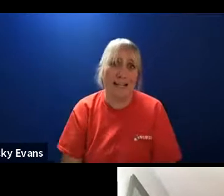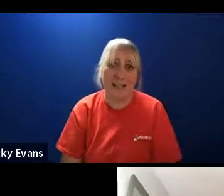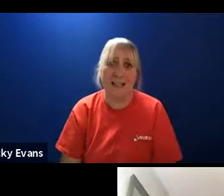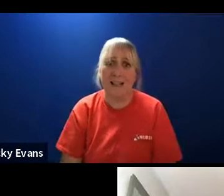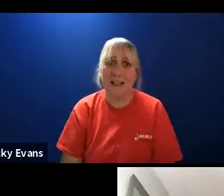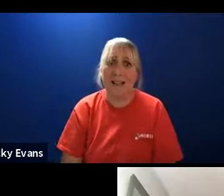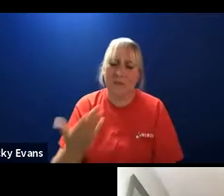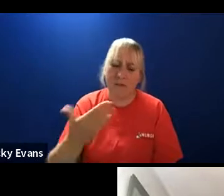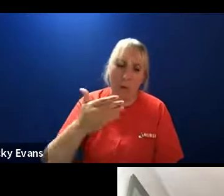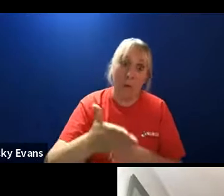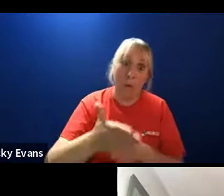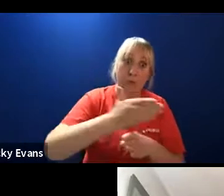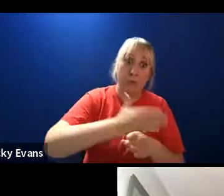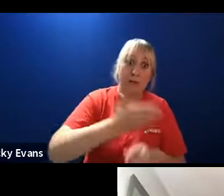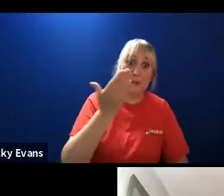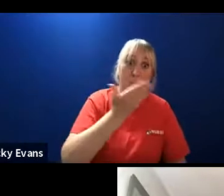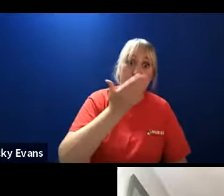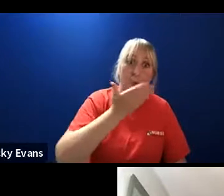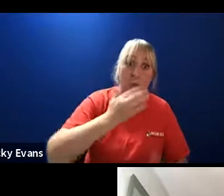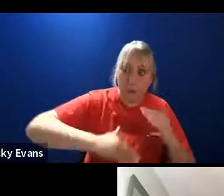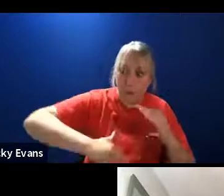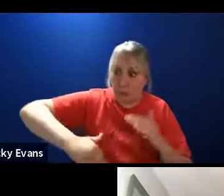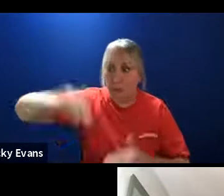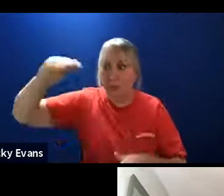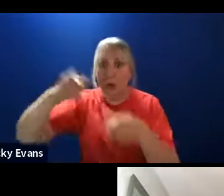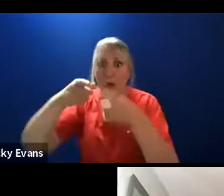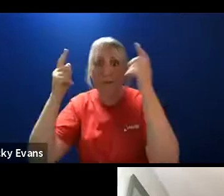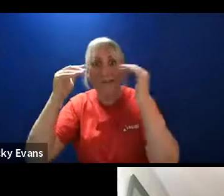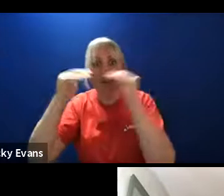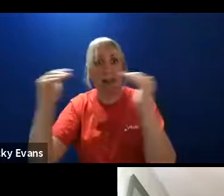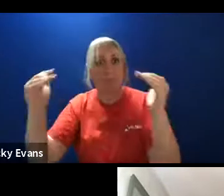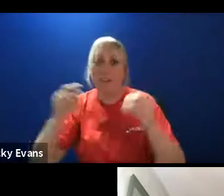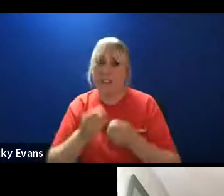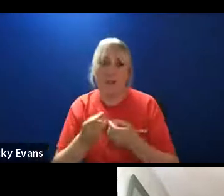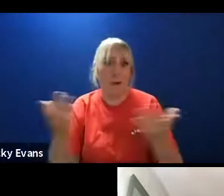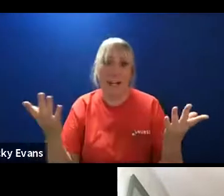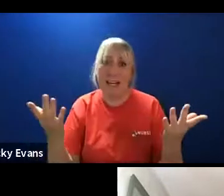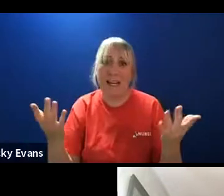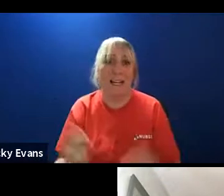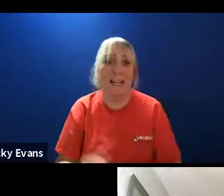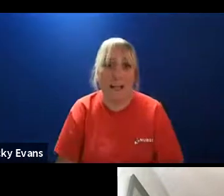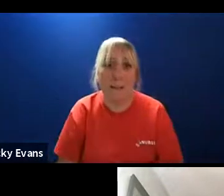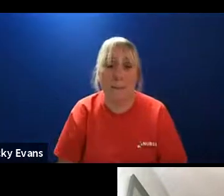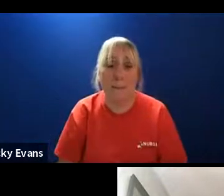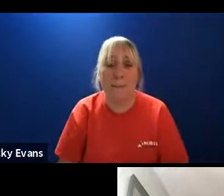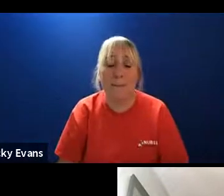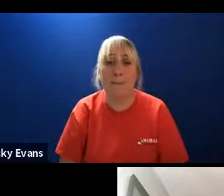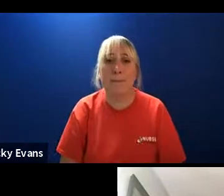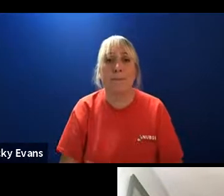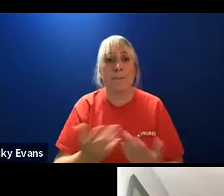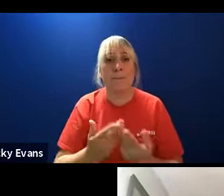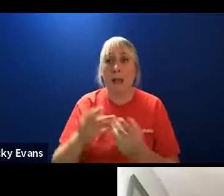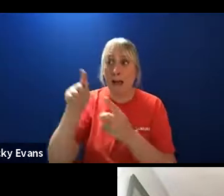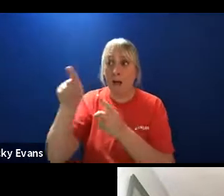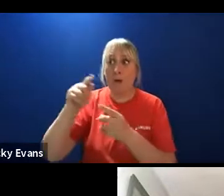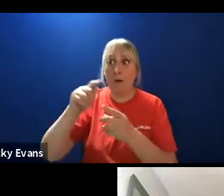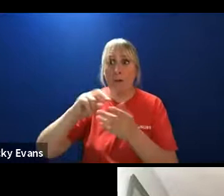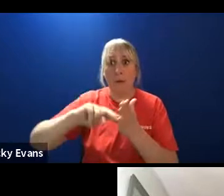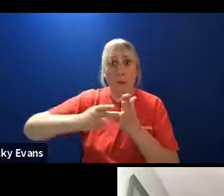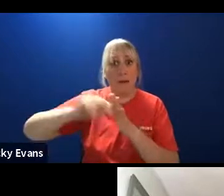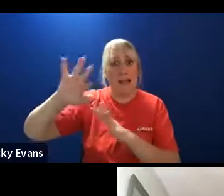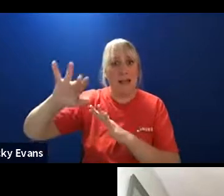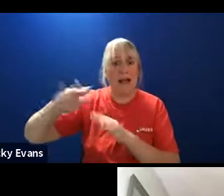preschool right up to university. And in terms of the way it's organized, they have the